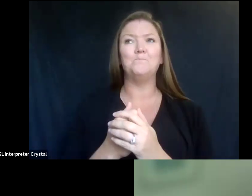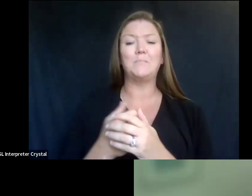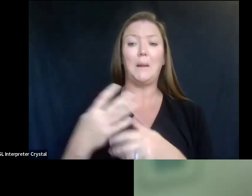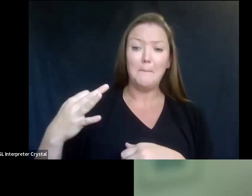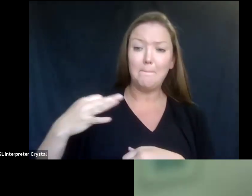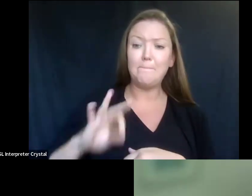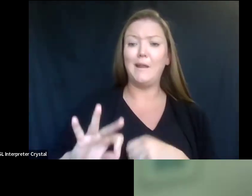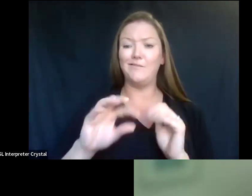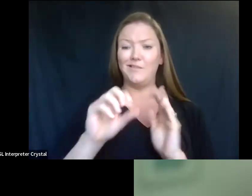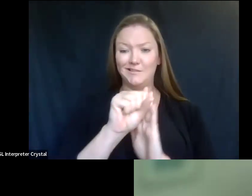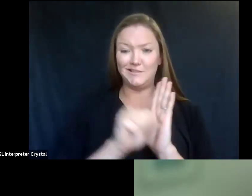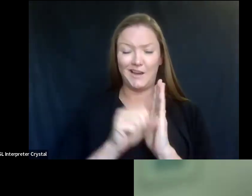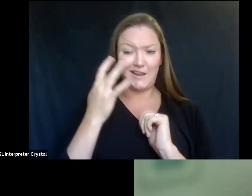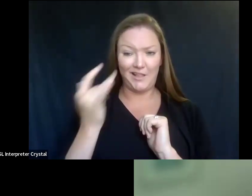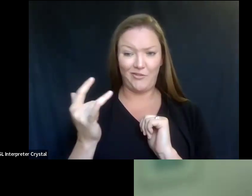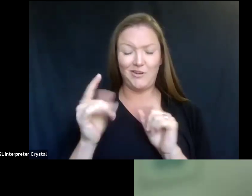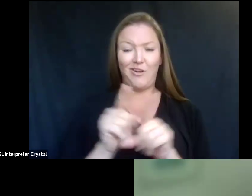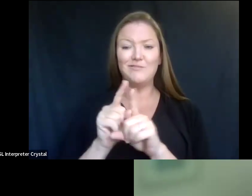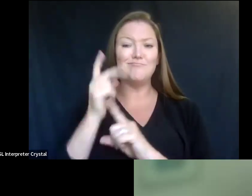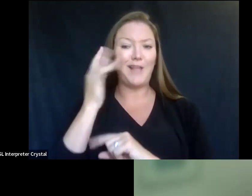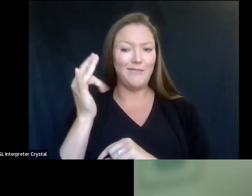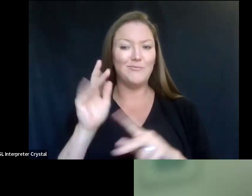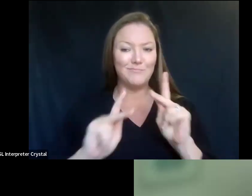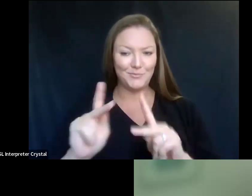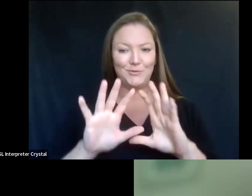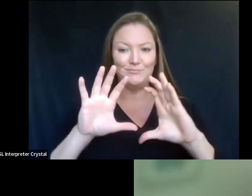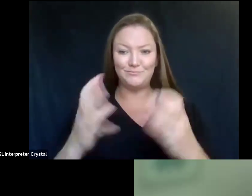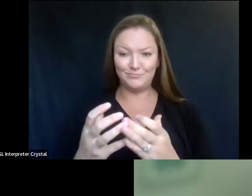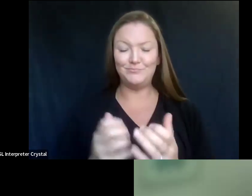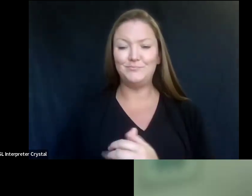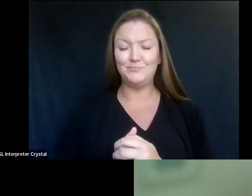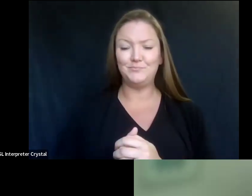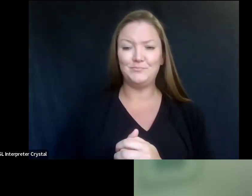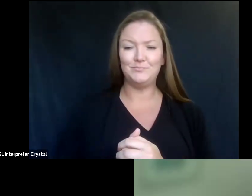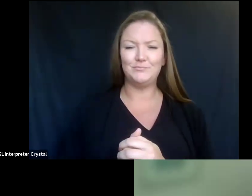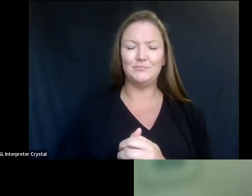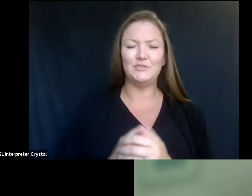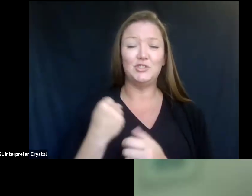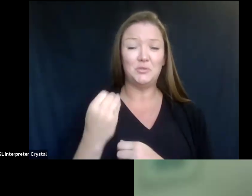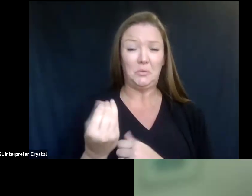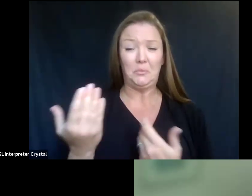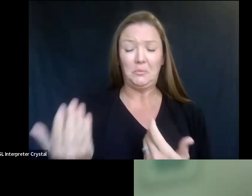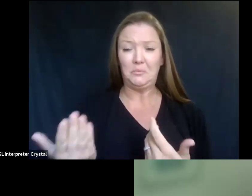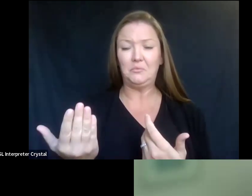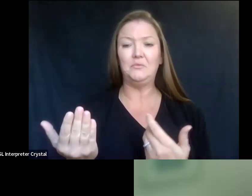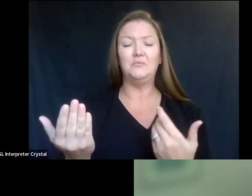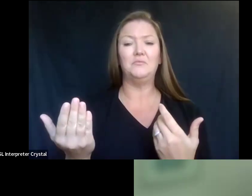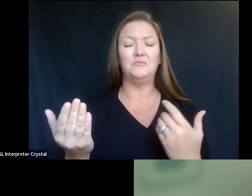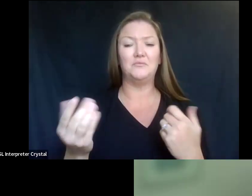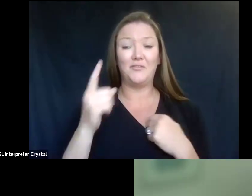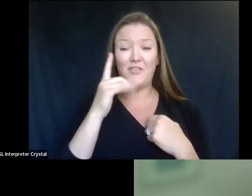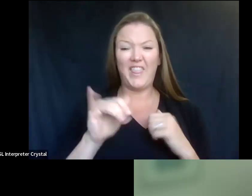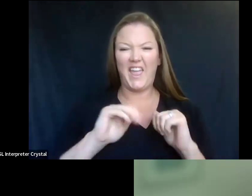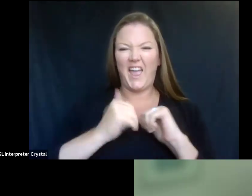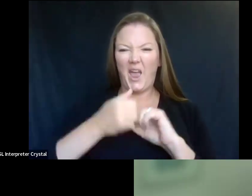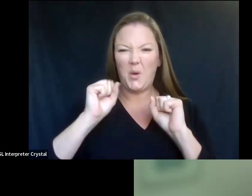the state of California and Californians, right? And to do so, how can we, partner